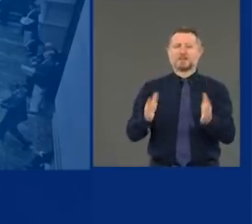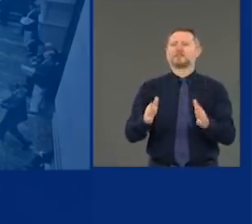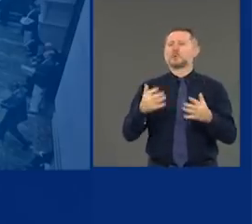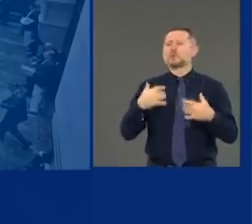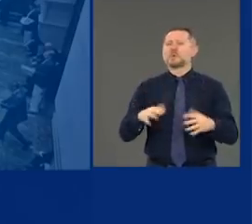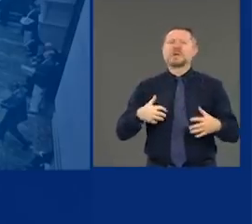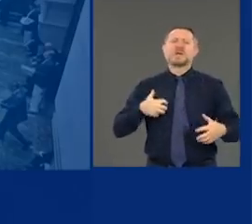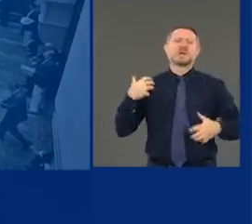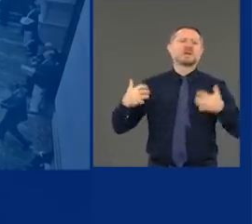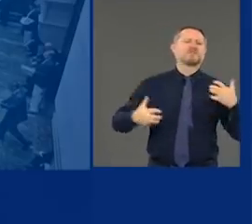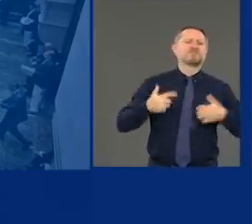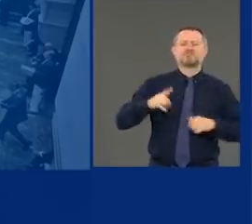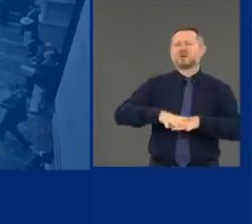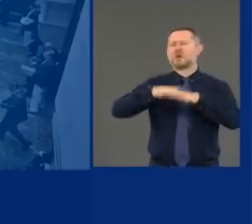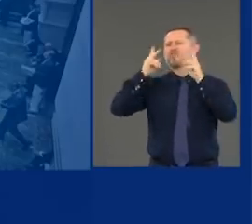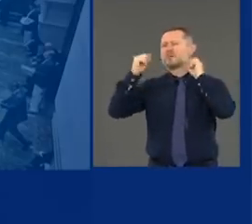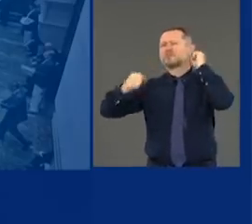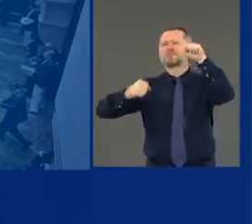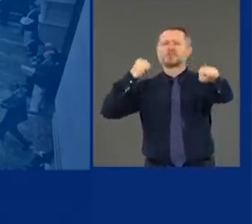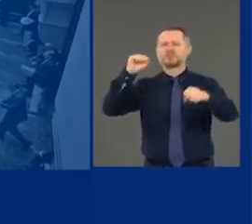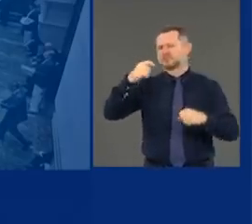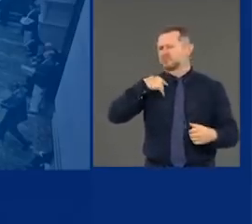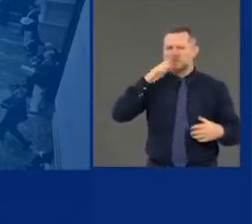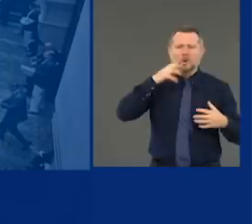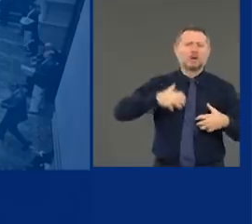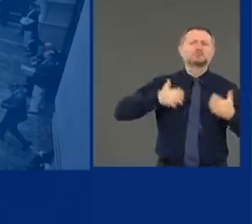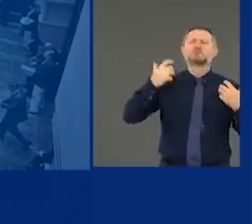angry on multiple issues.